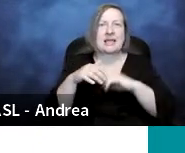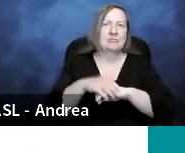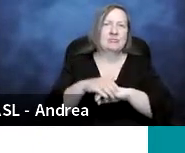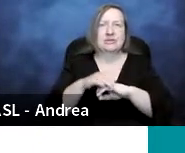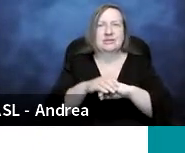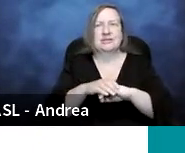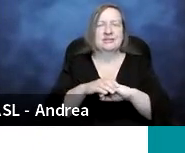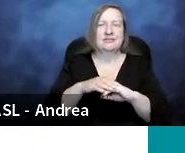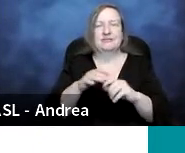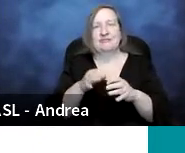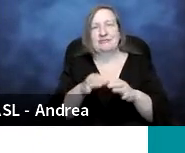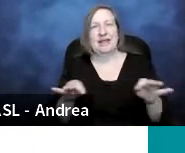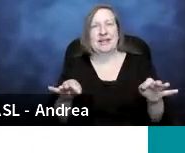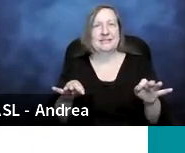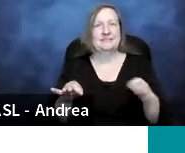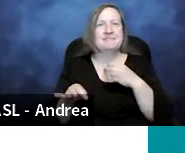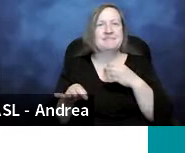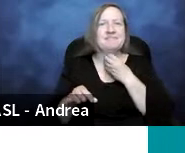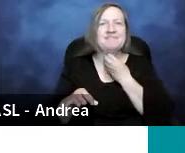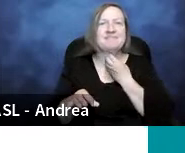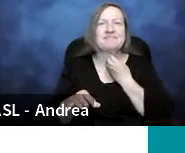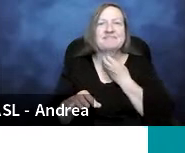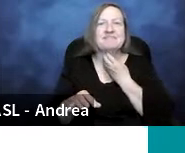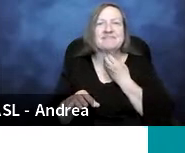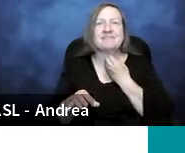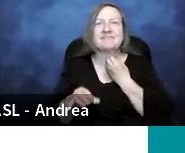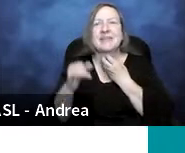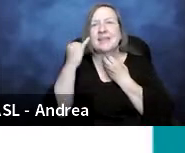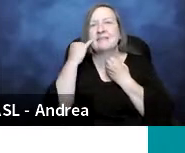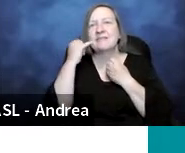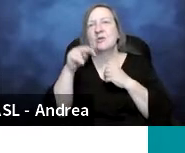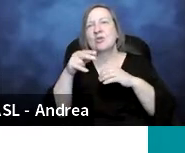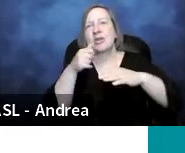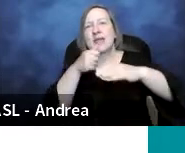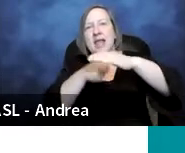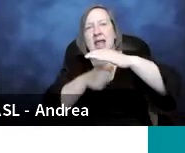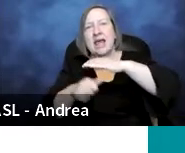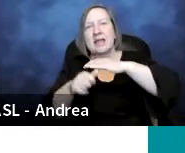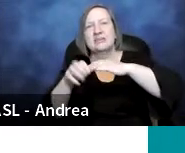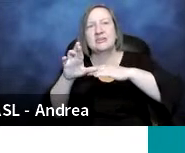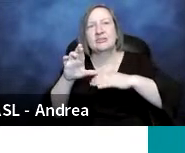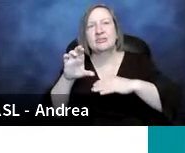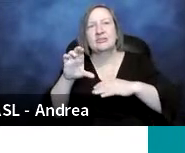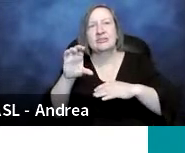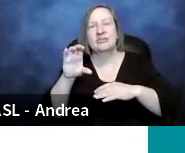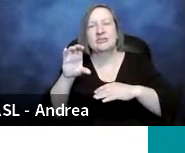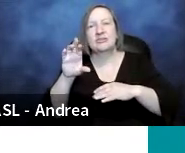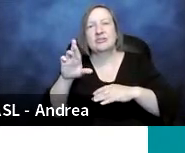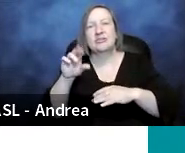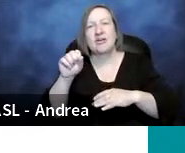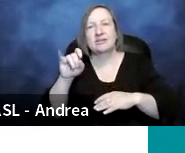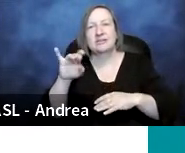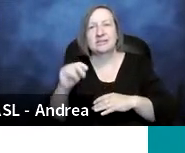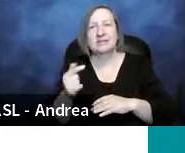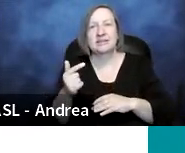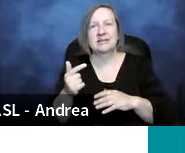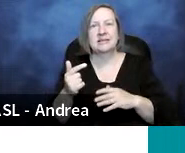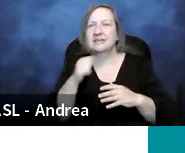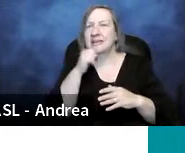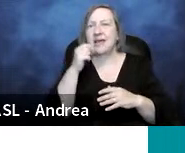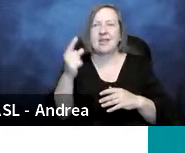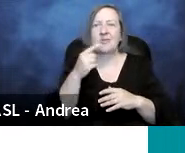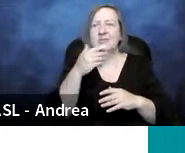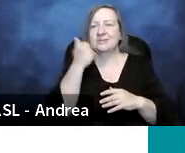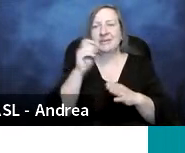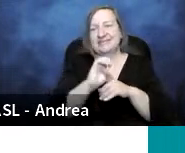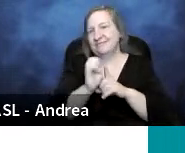But yeah, so as you're looking at under crossings, you know, those aren't always the best